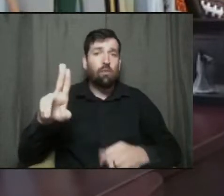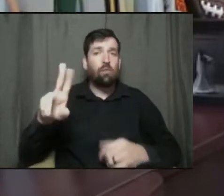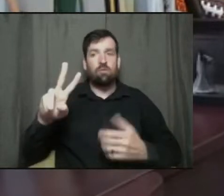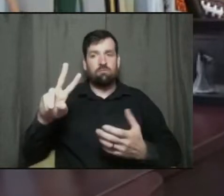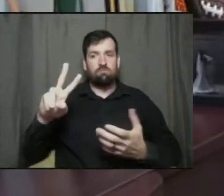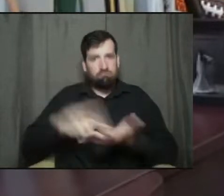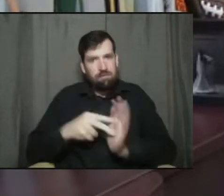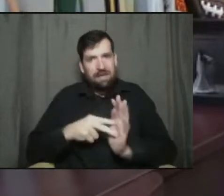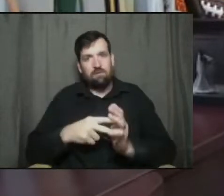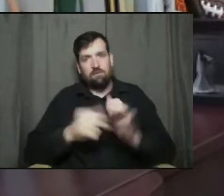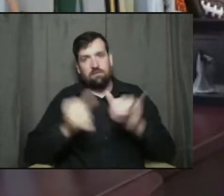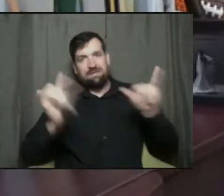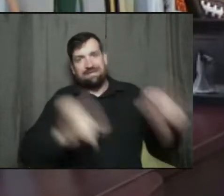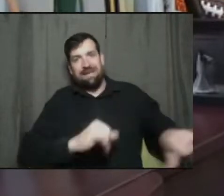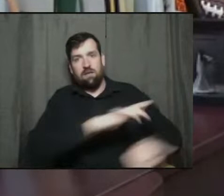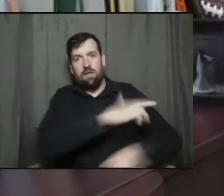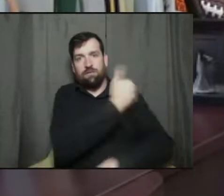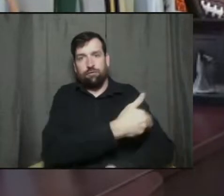stay. And